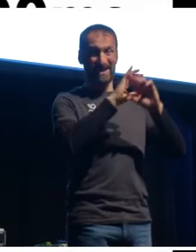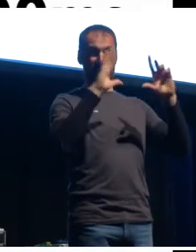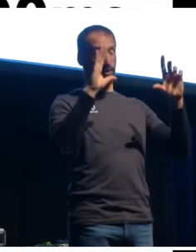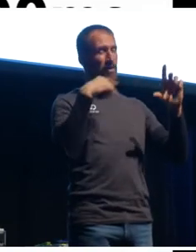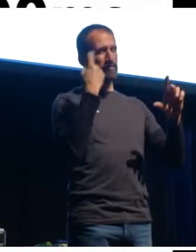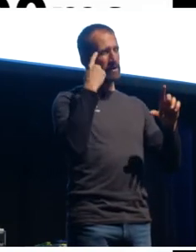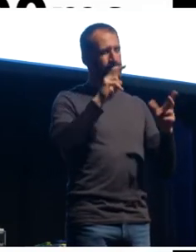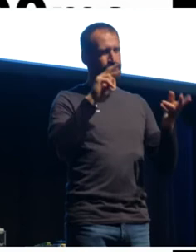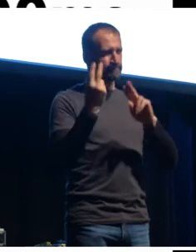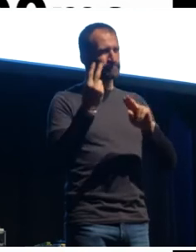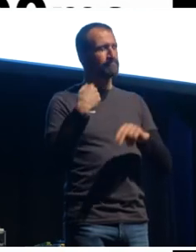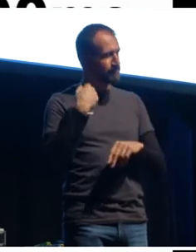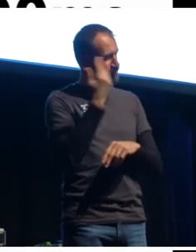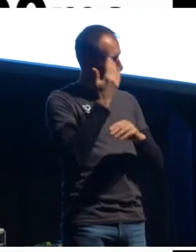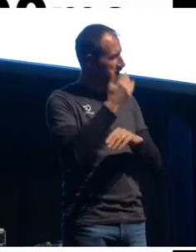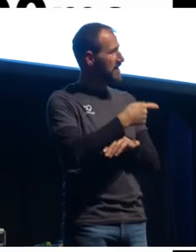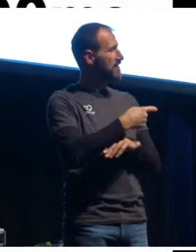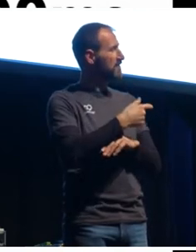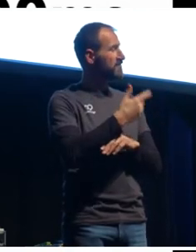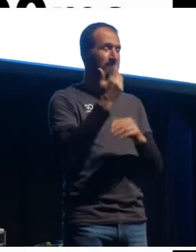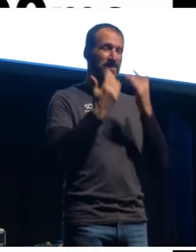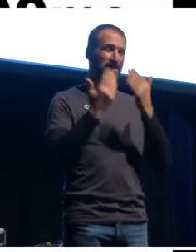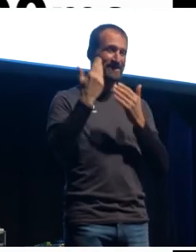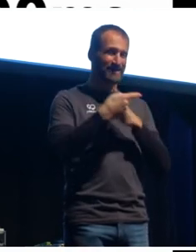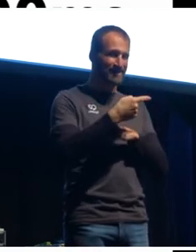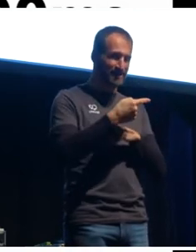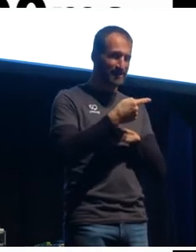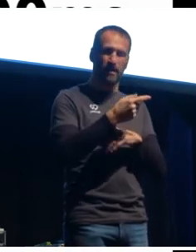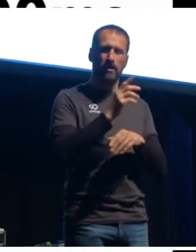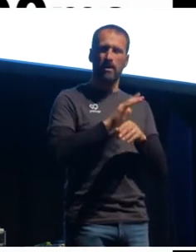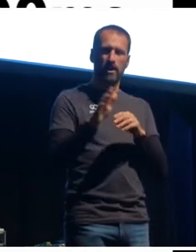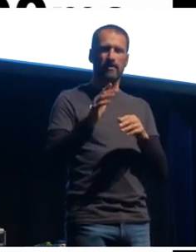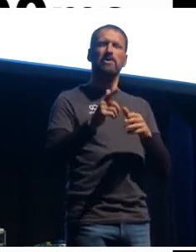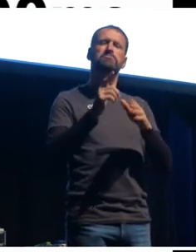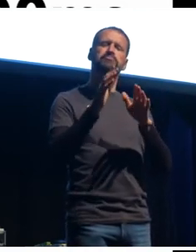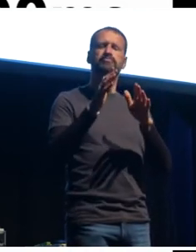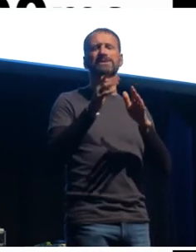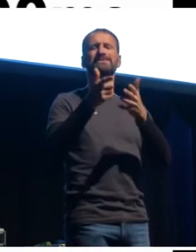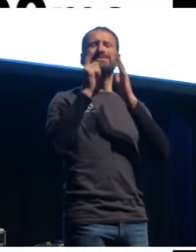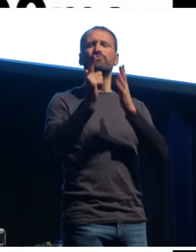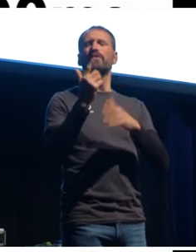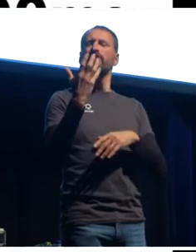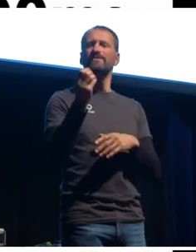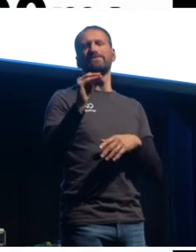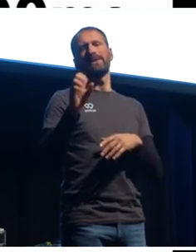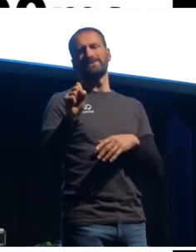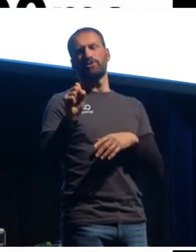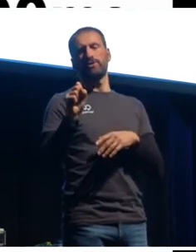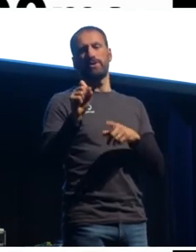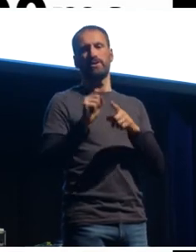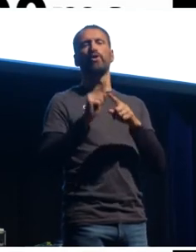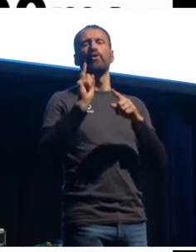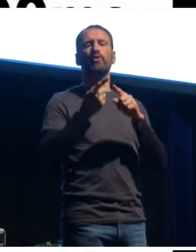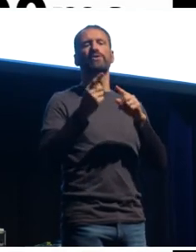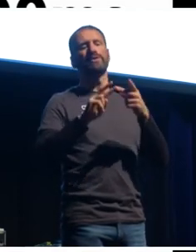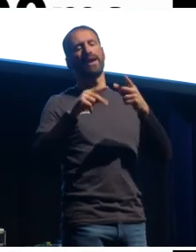when we do the math, it's like, well, three pretty quick requests will only take about 750 milliseconds and versus just one slow